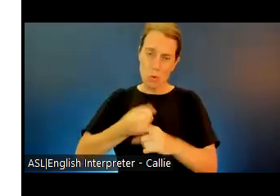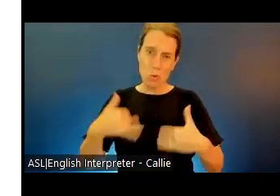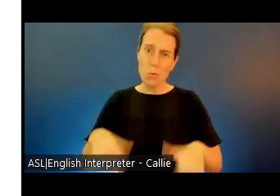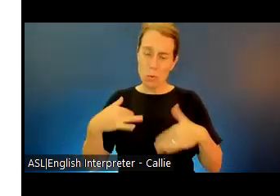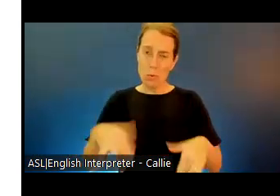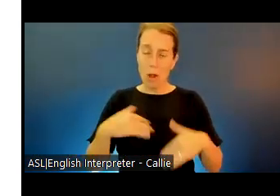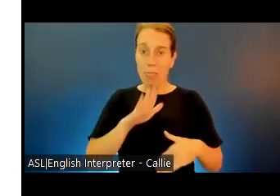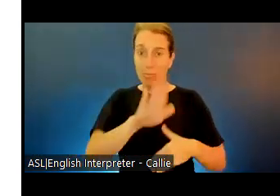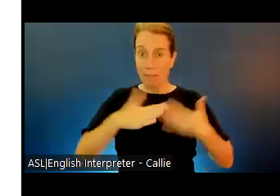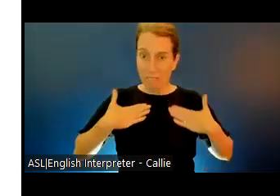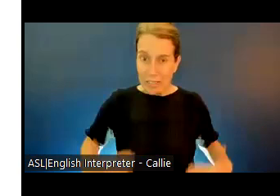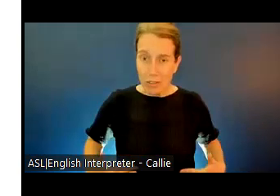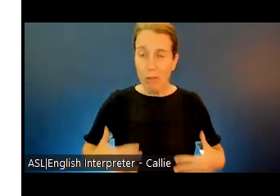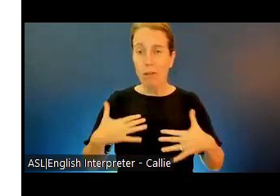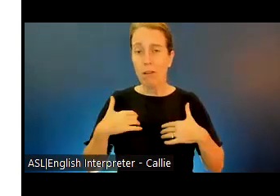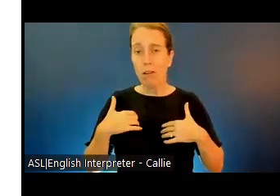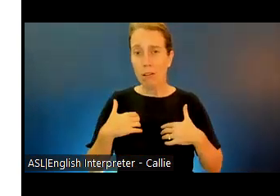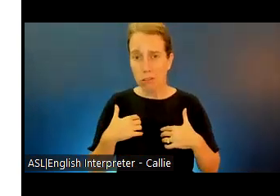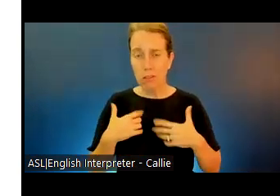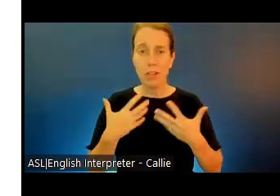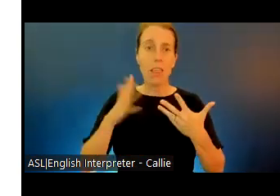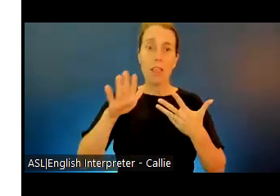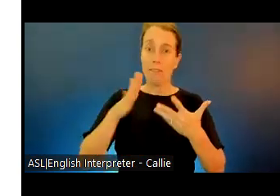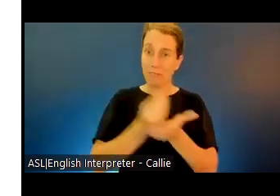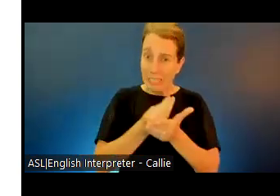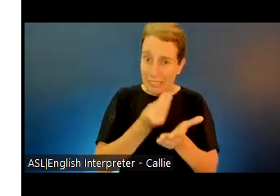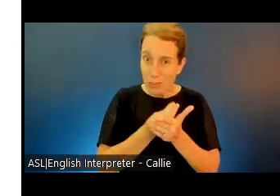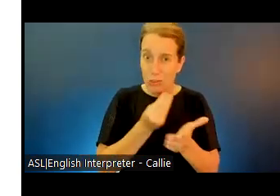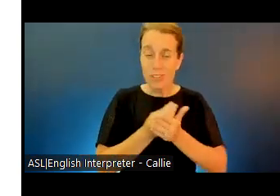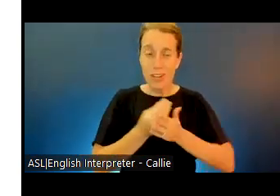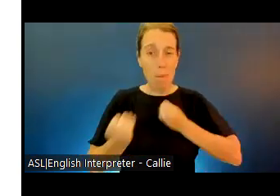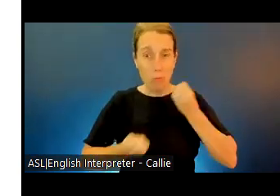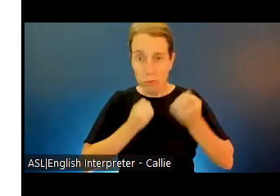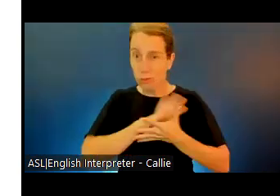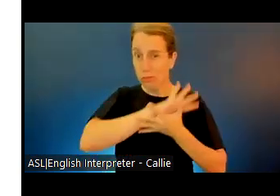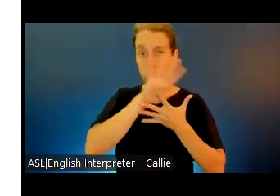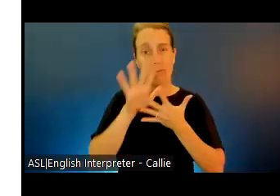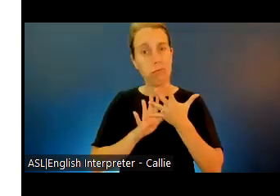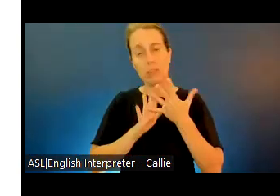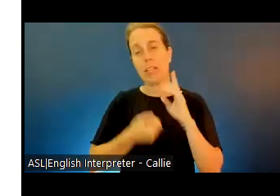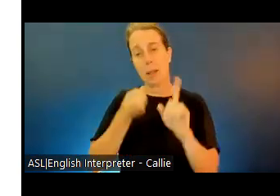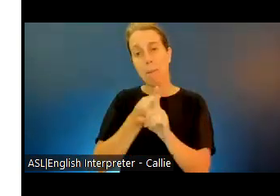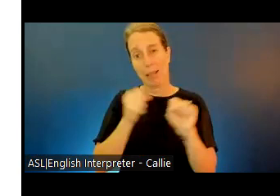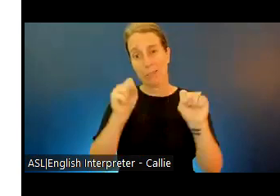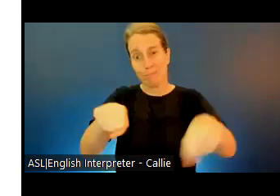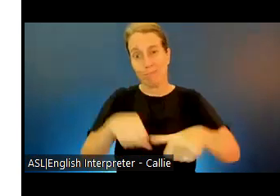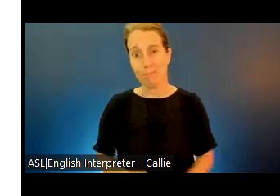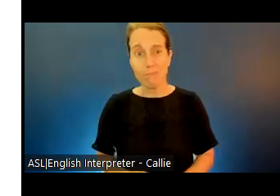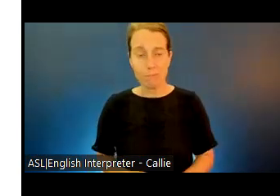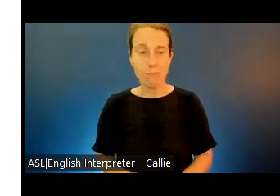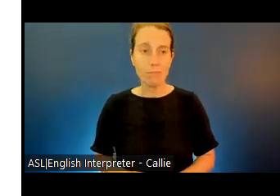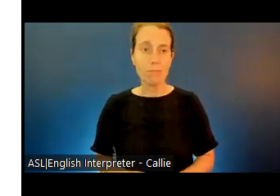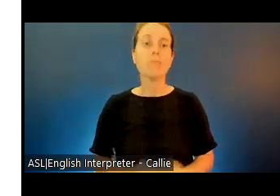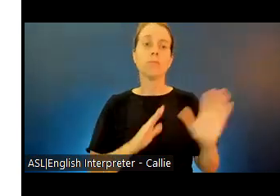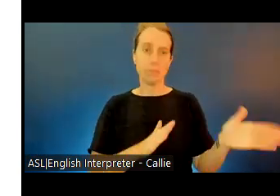well-being, as Rebecca went over a little bit prior. Next slide, please. So what are some of the